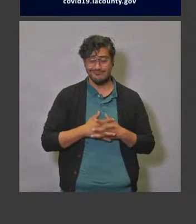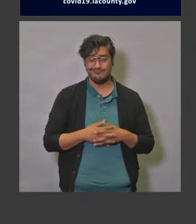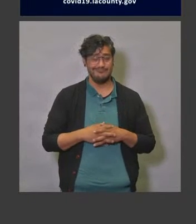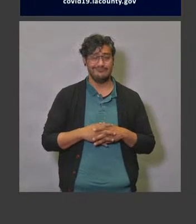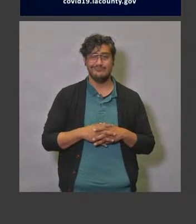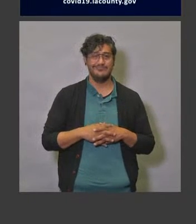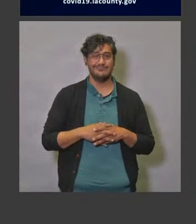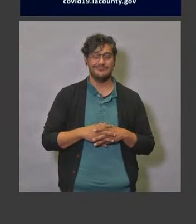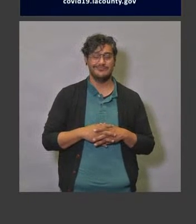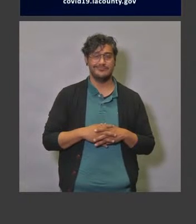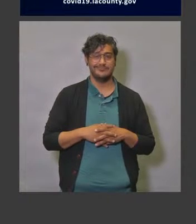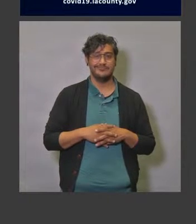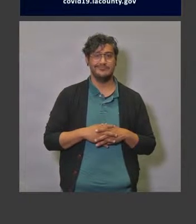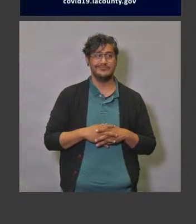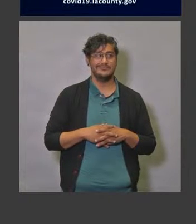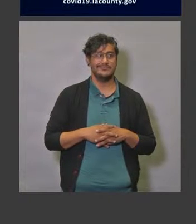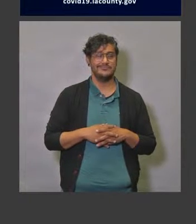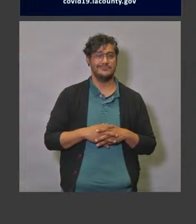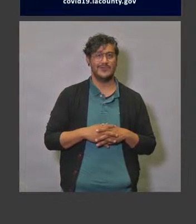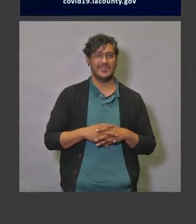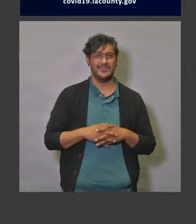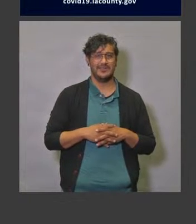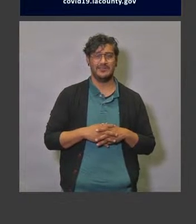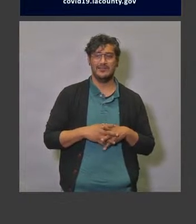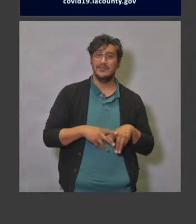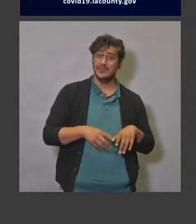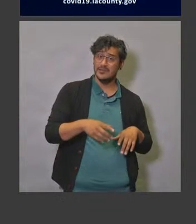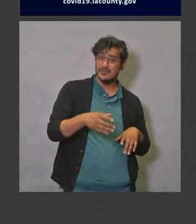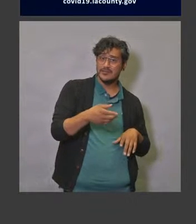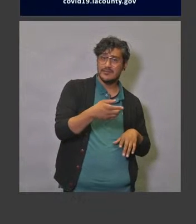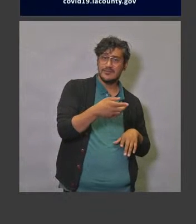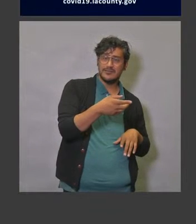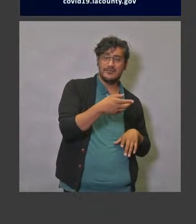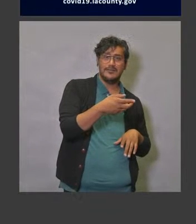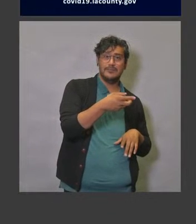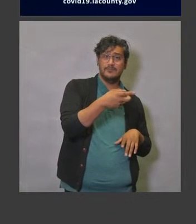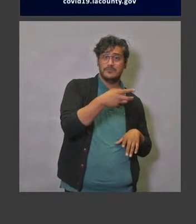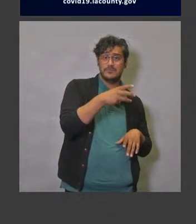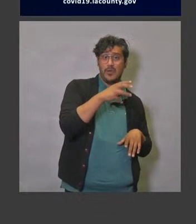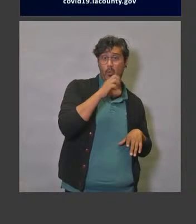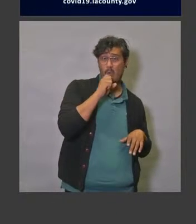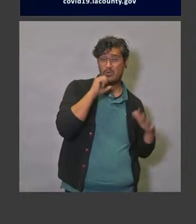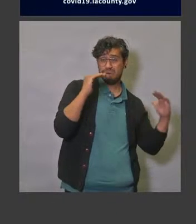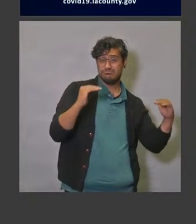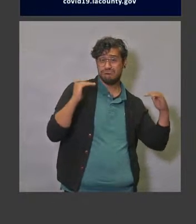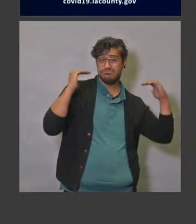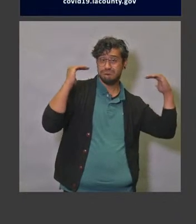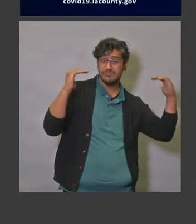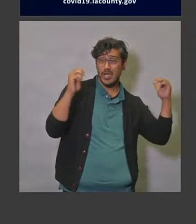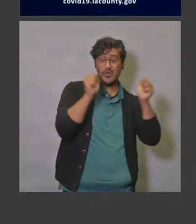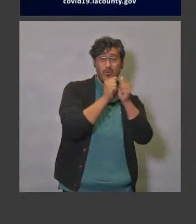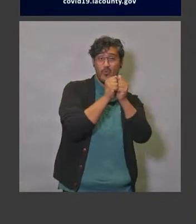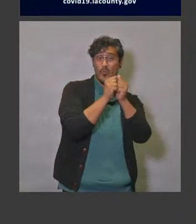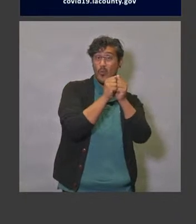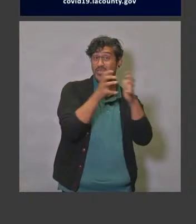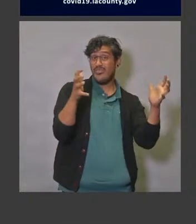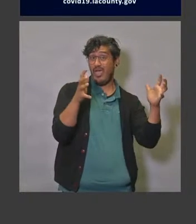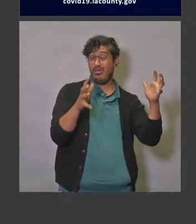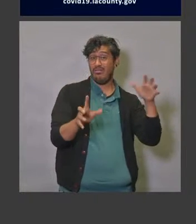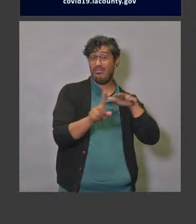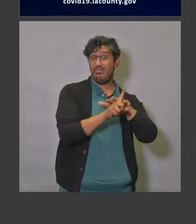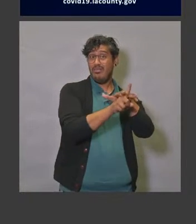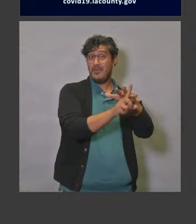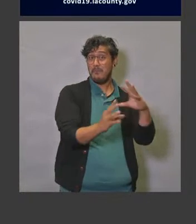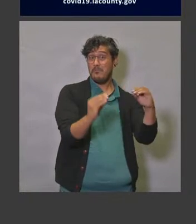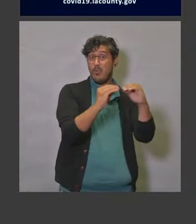have another one. Is it too soon to say whether we got through the orange tier reopenings without a bump in cases? And